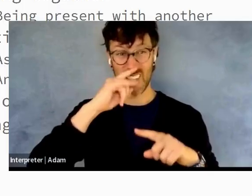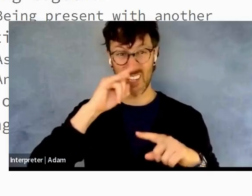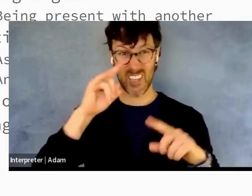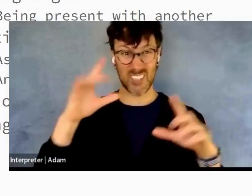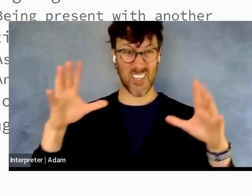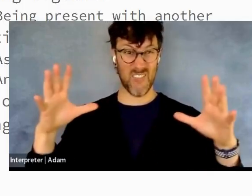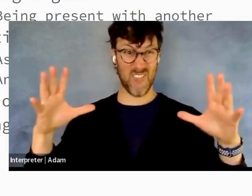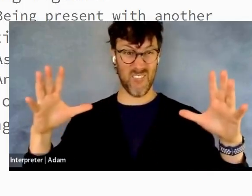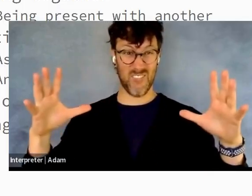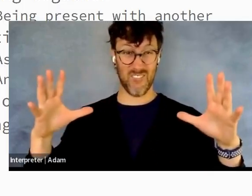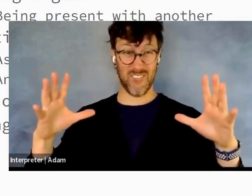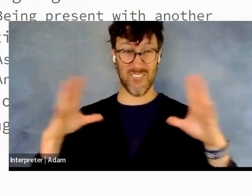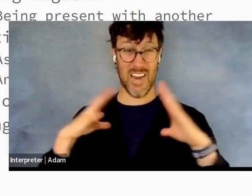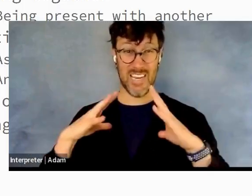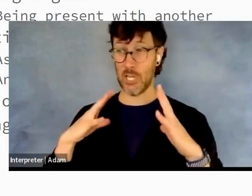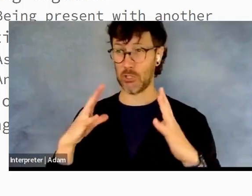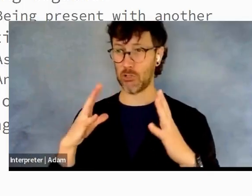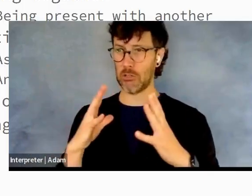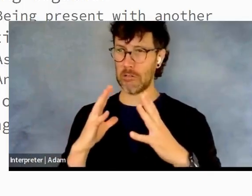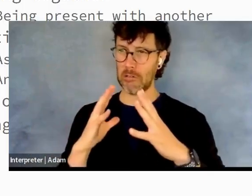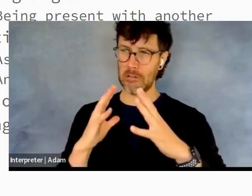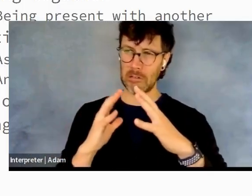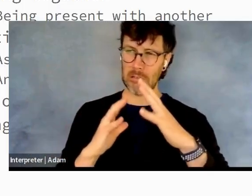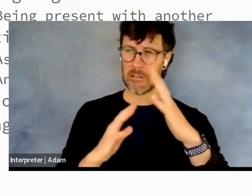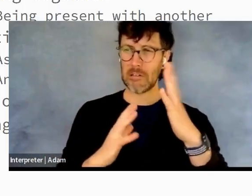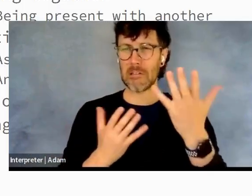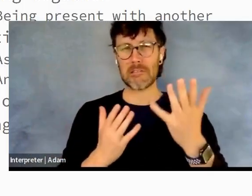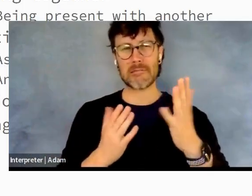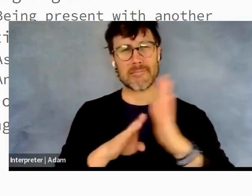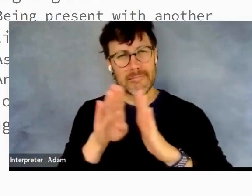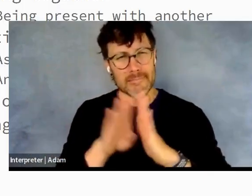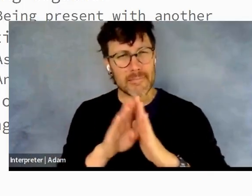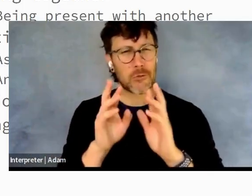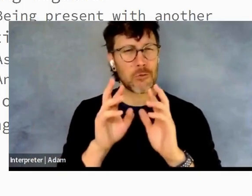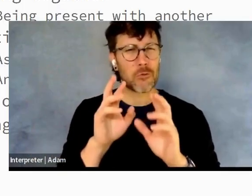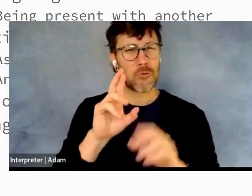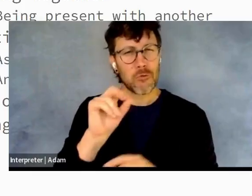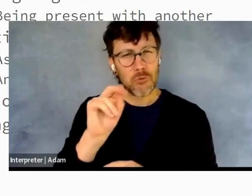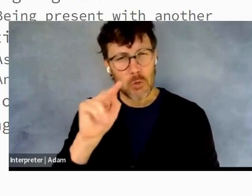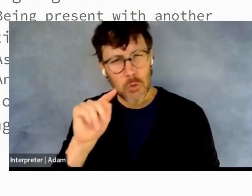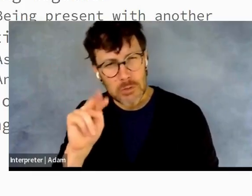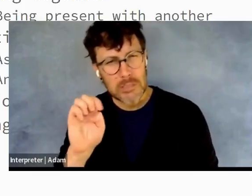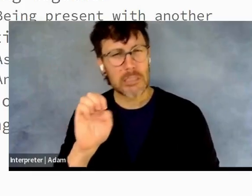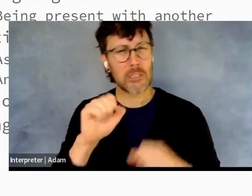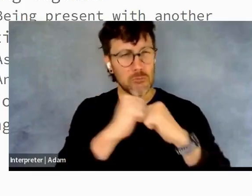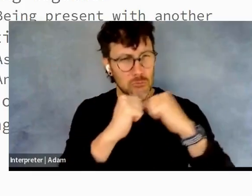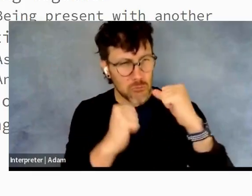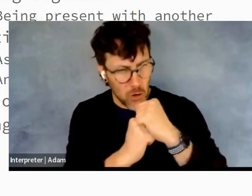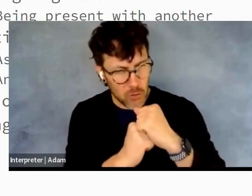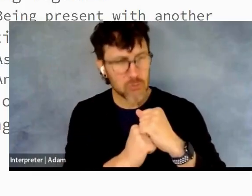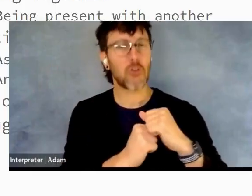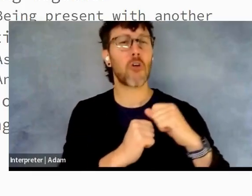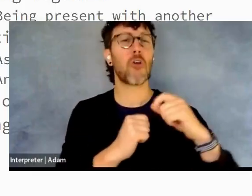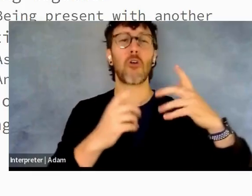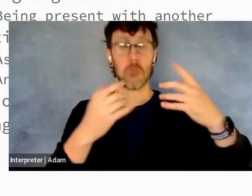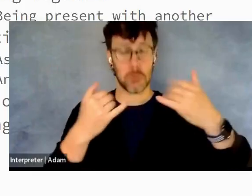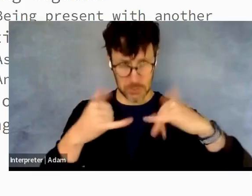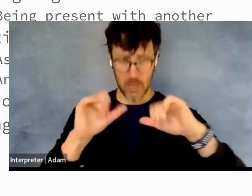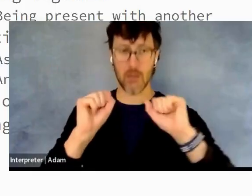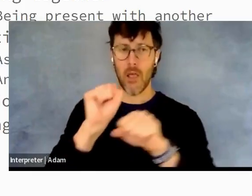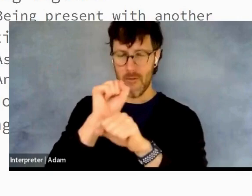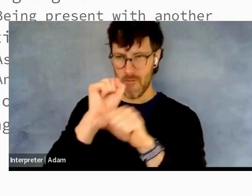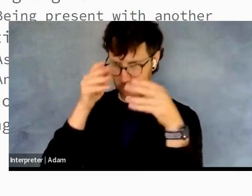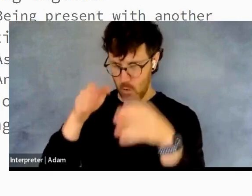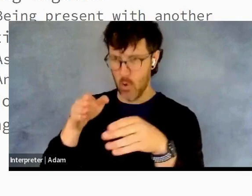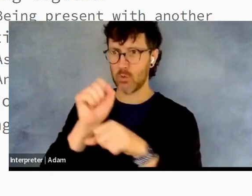their fun and developing these routines and calendars for your child is that they can still work on social skills, and we can still